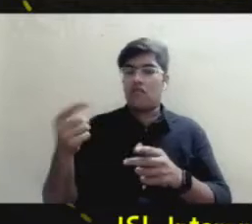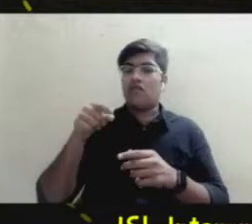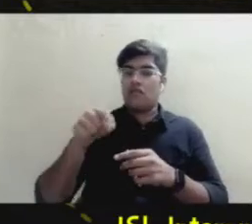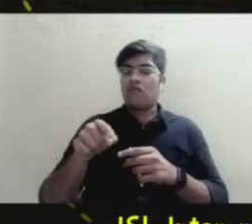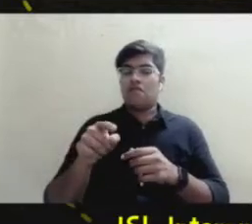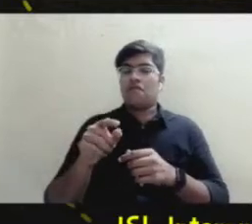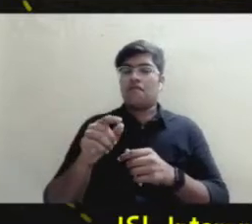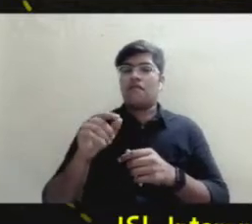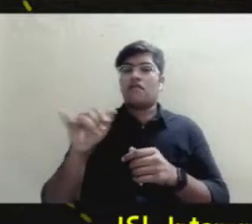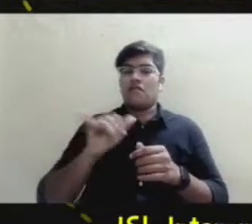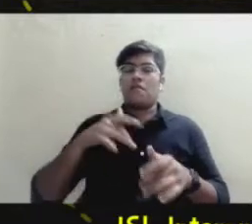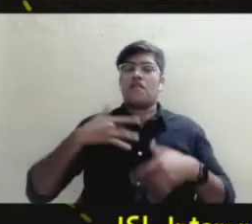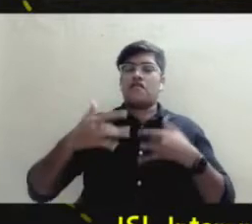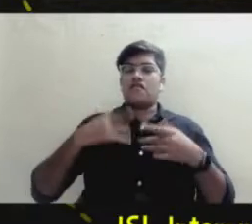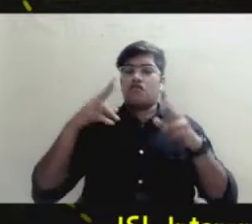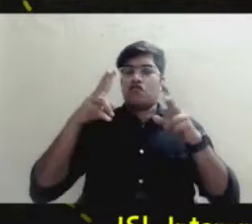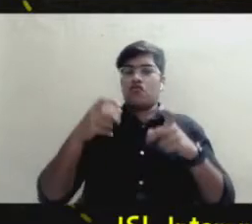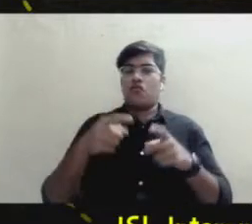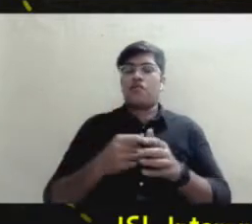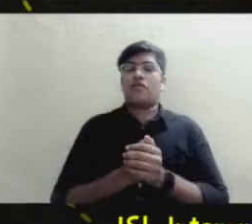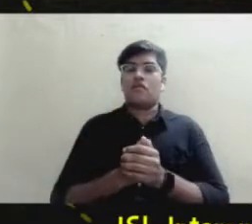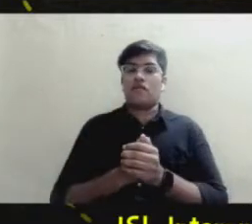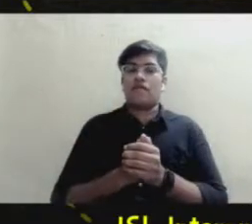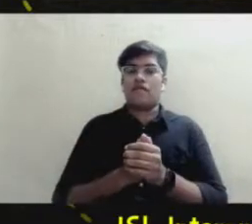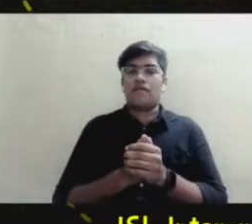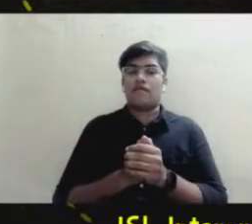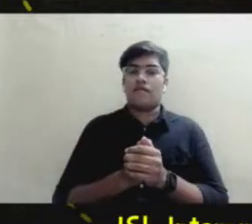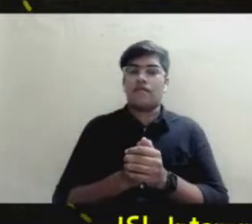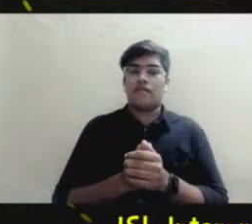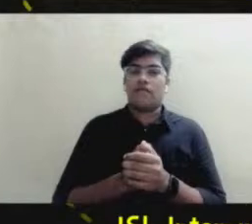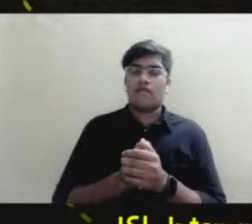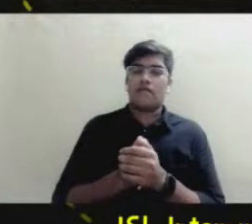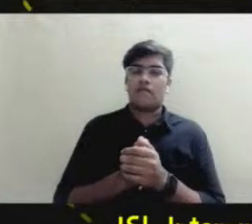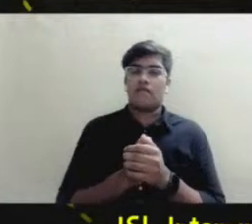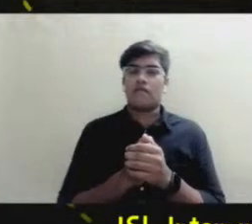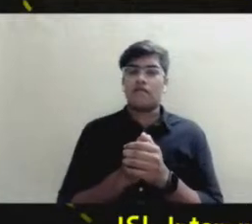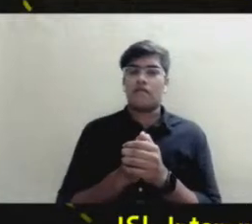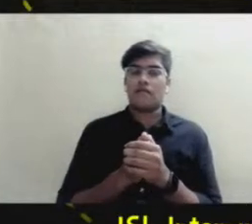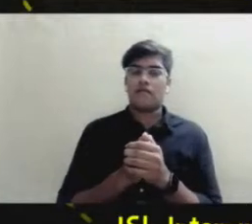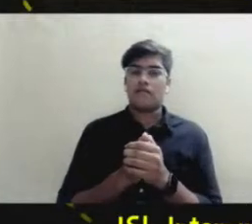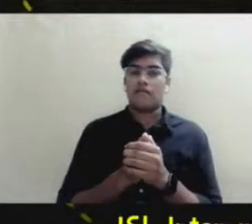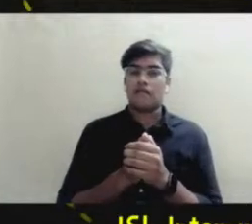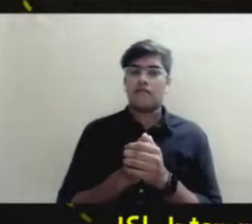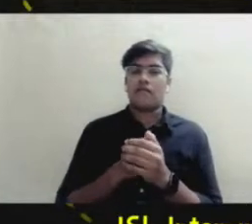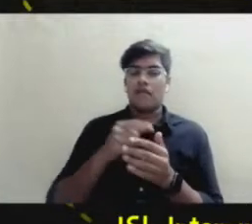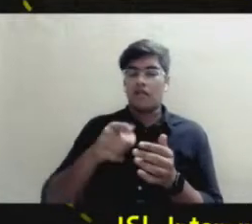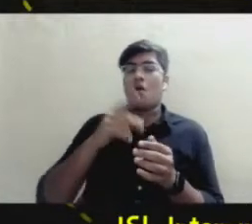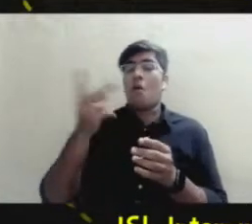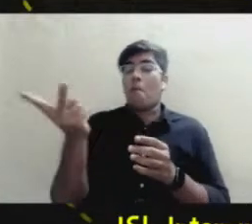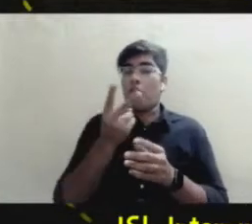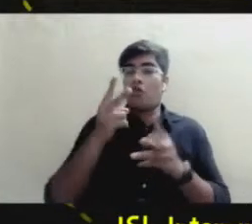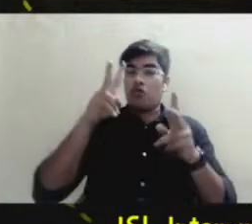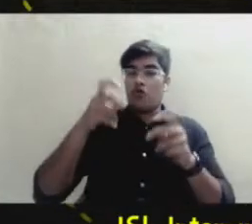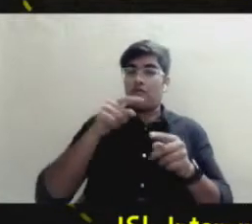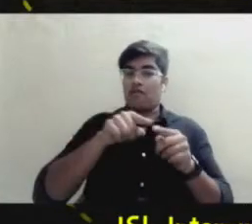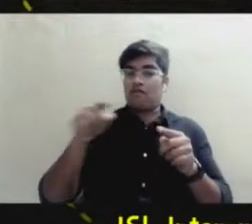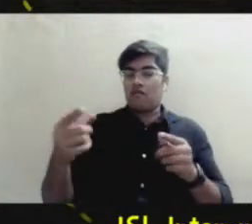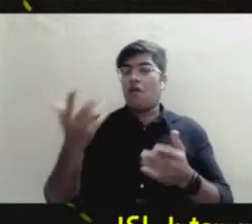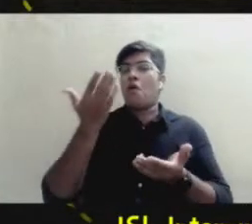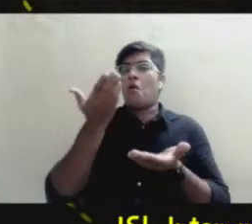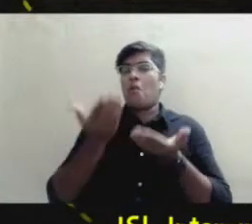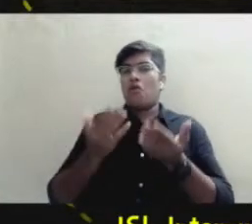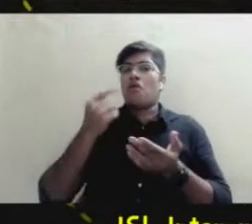an interesting one. I would have to say that remember that in both cases, the person who wrote them is supposed to be a